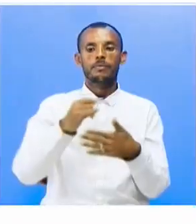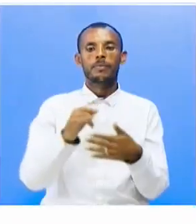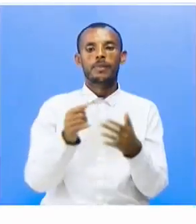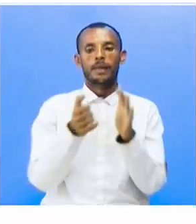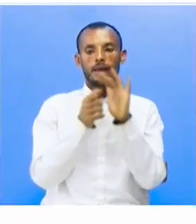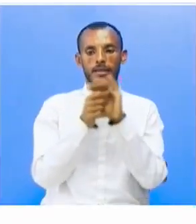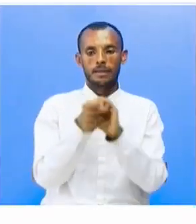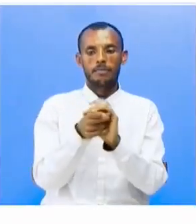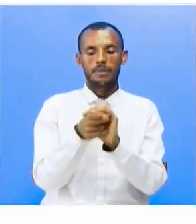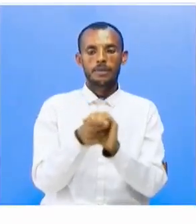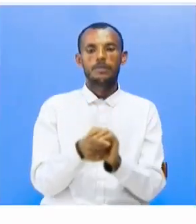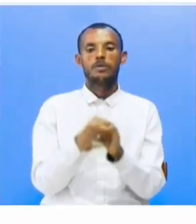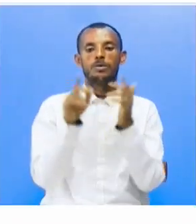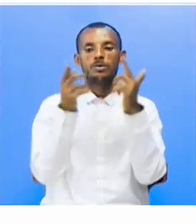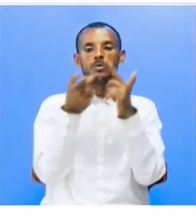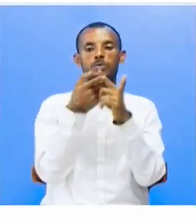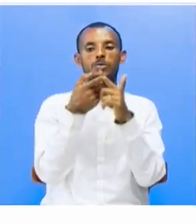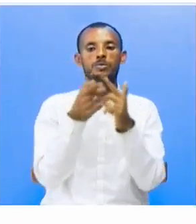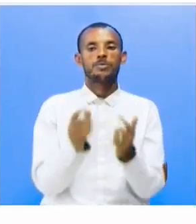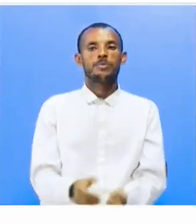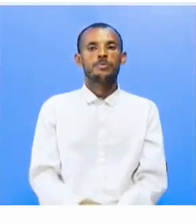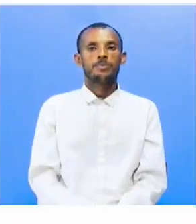Example 2.